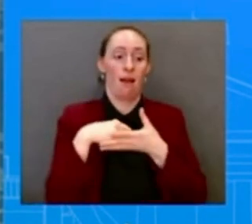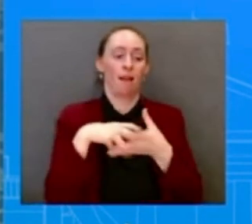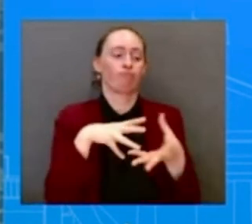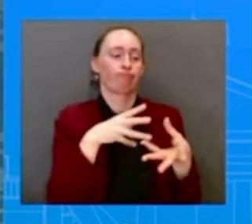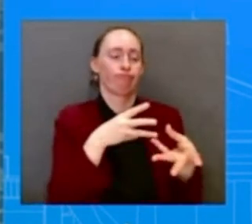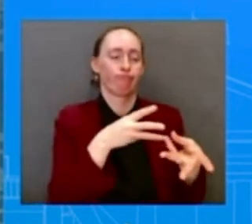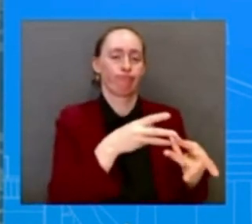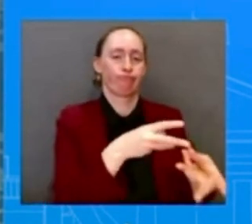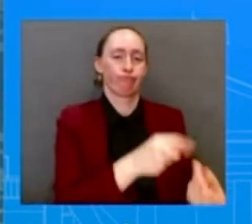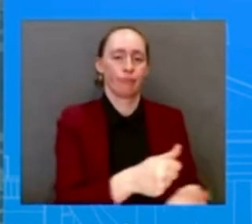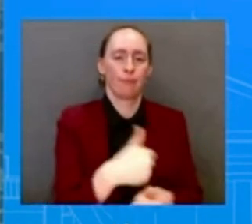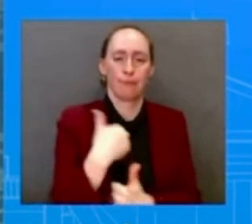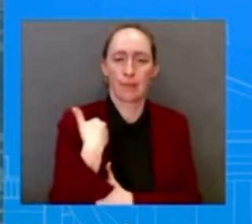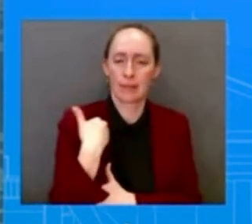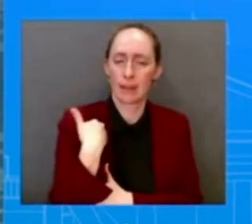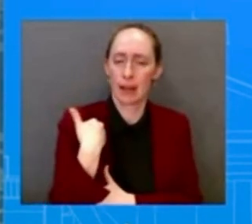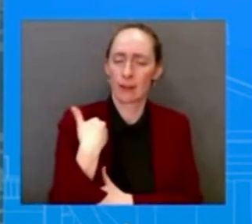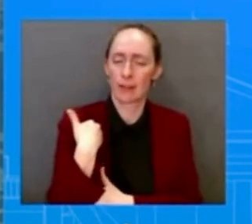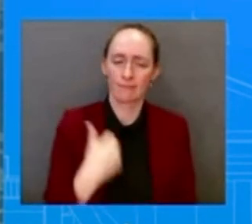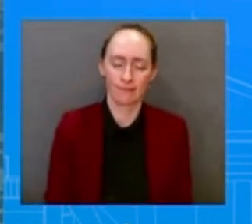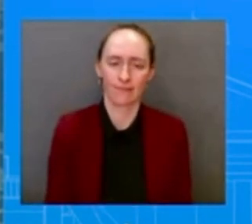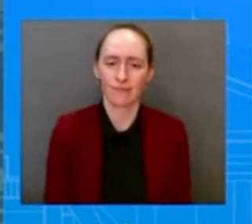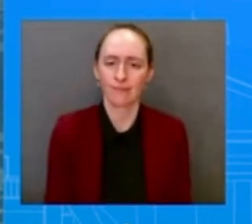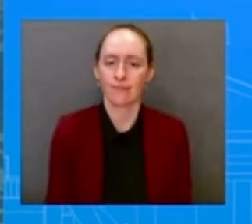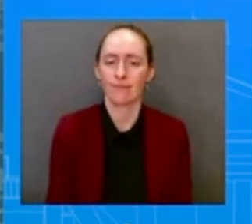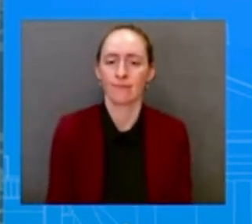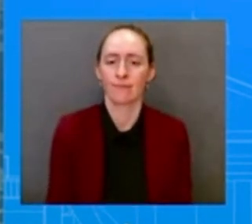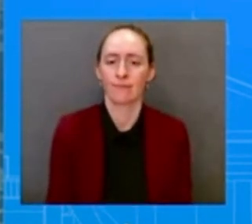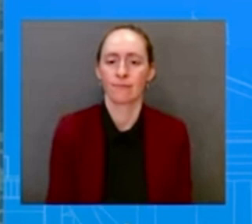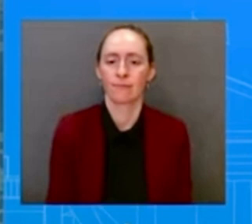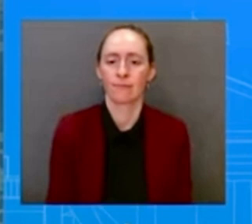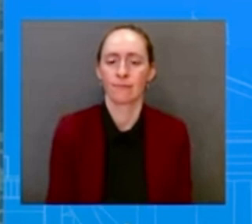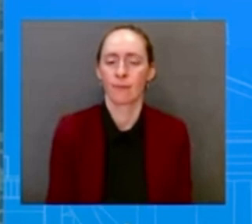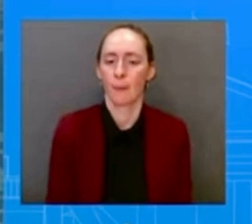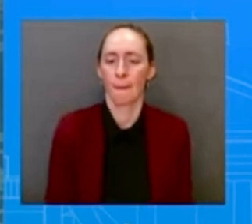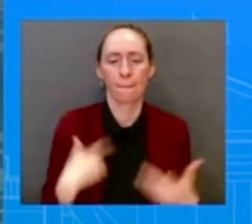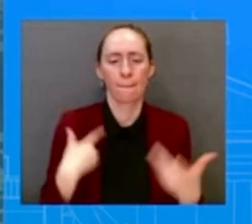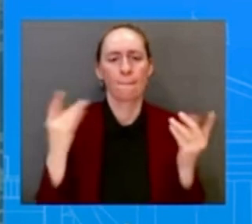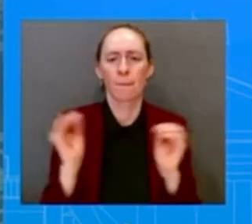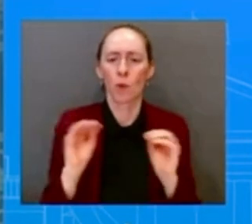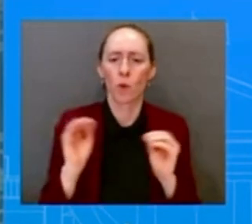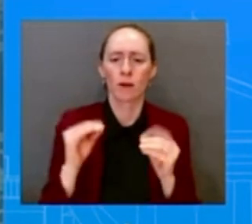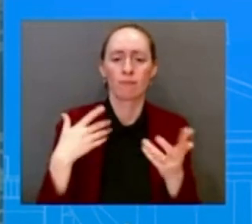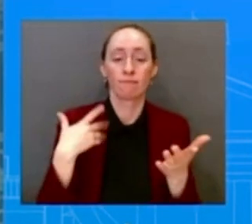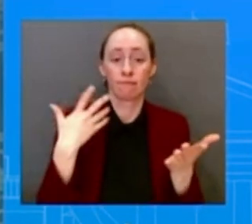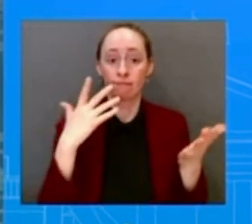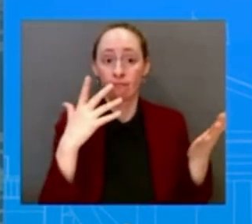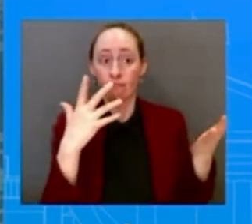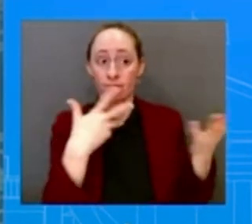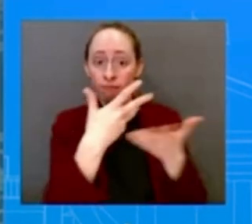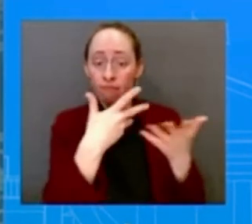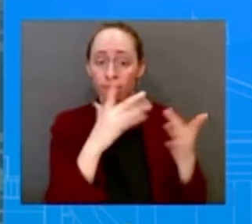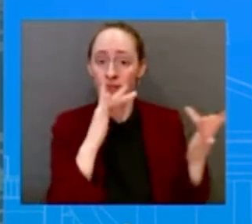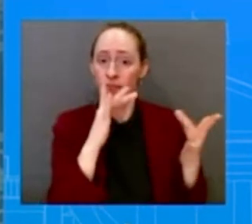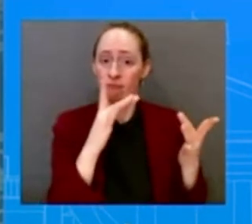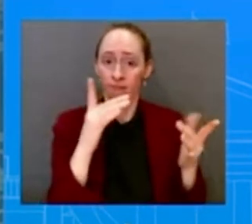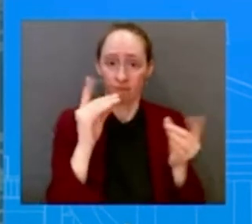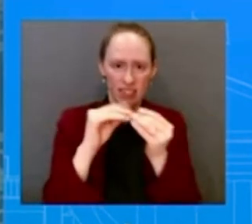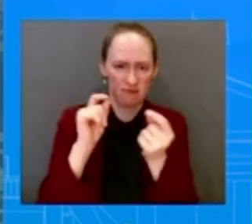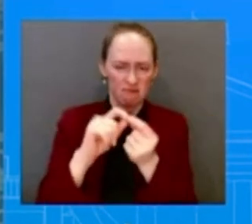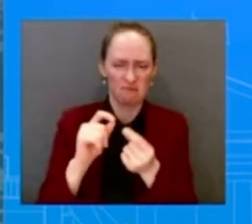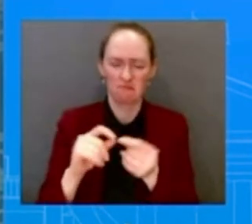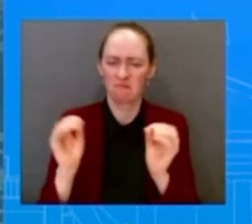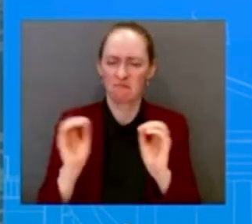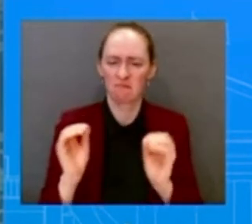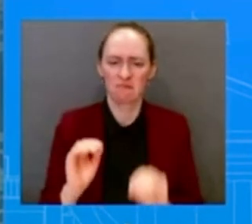I don't have any diplomatic outreach to speak to today. We're going to continue to talk to allies and partners. Certainly OPEC falls in that category, but I don't have any